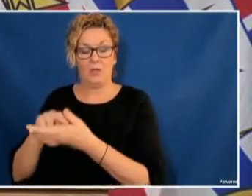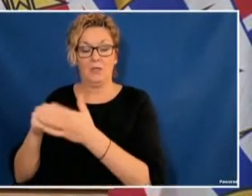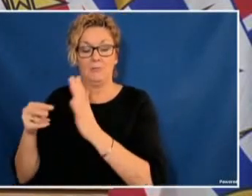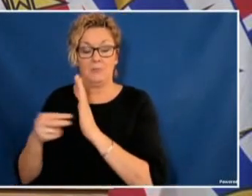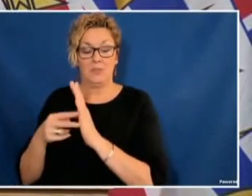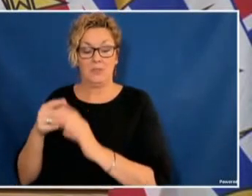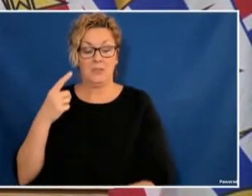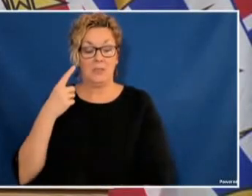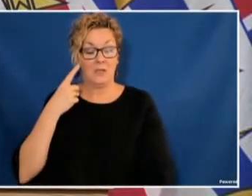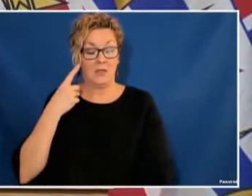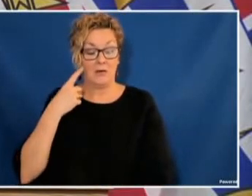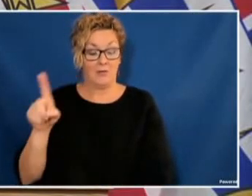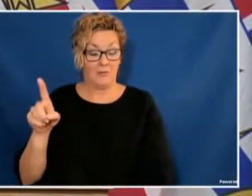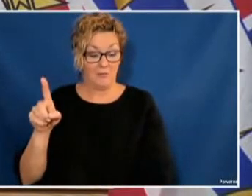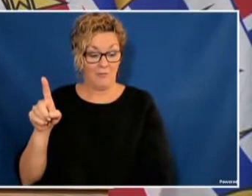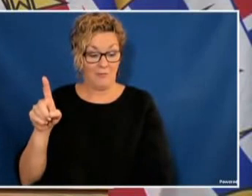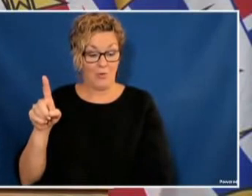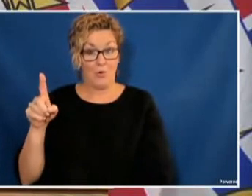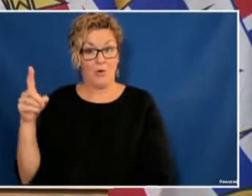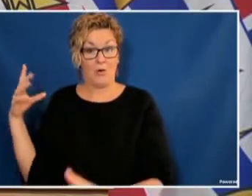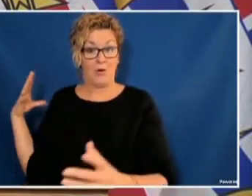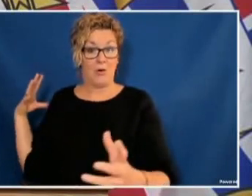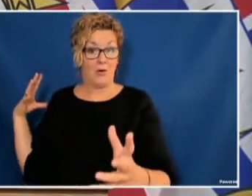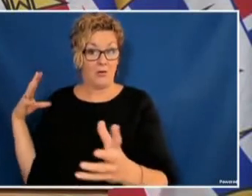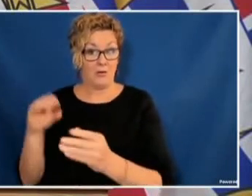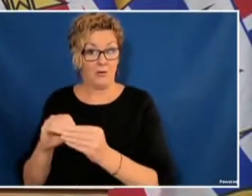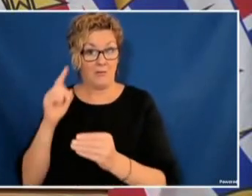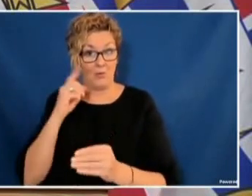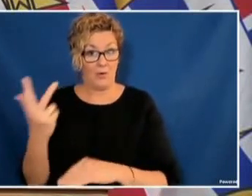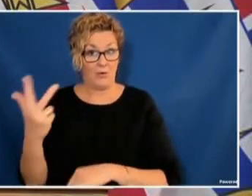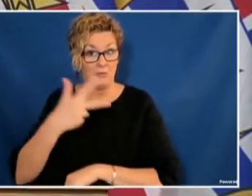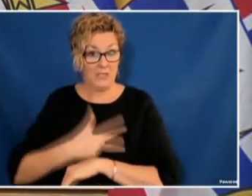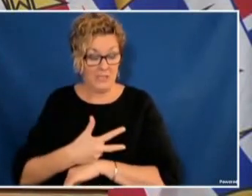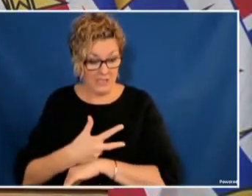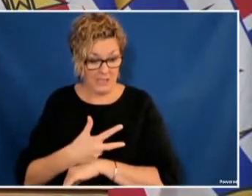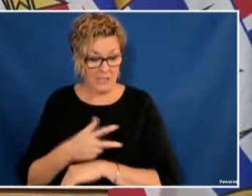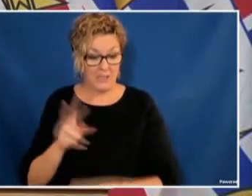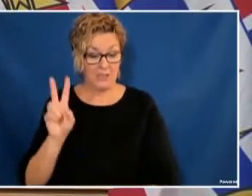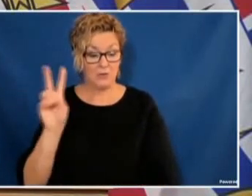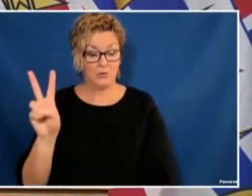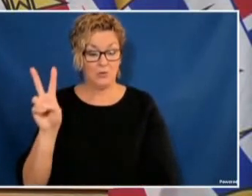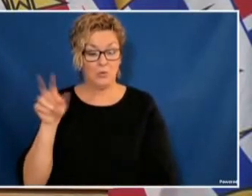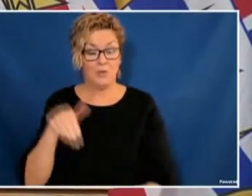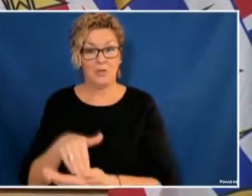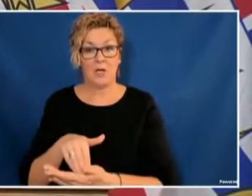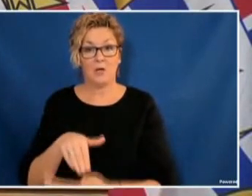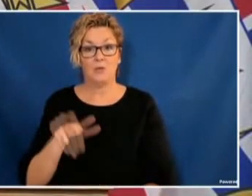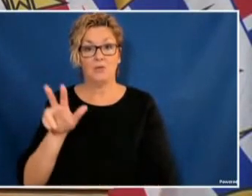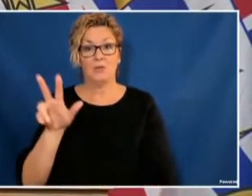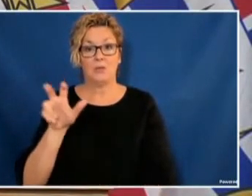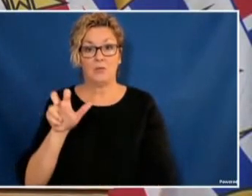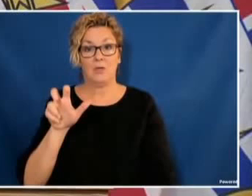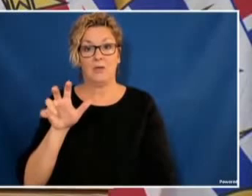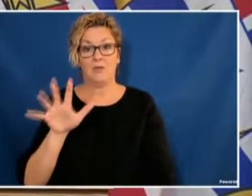10,139 people right now under active public health monitoring and 23,111 who have recovered.